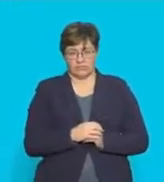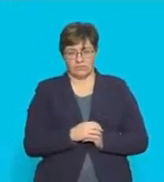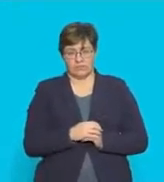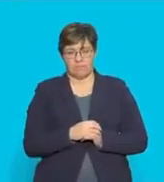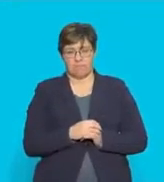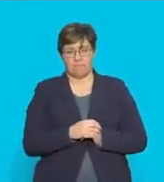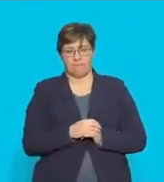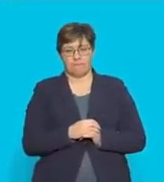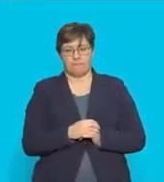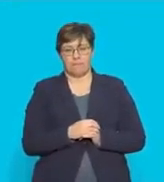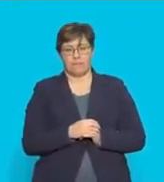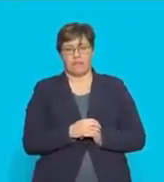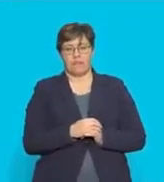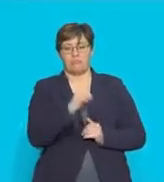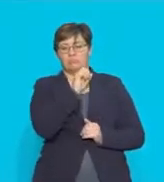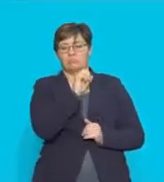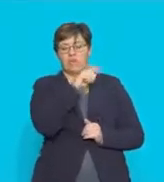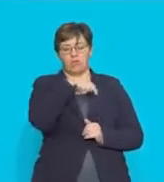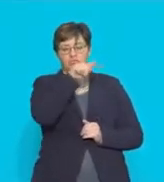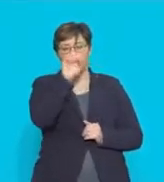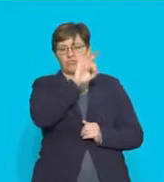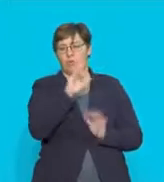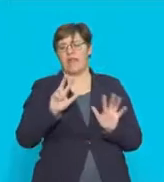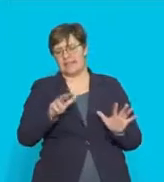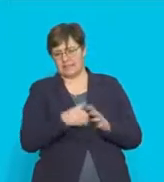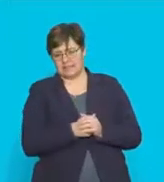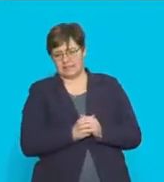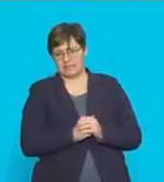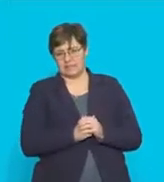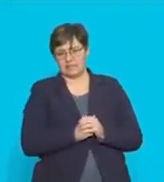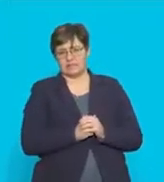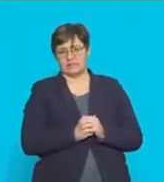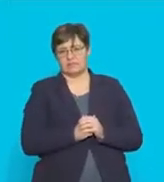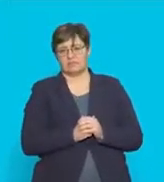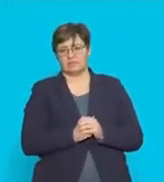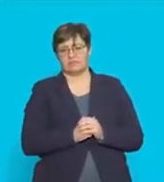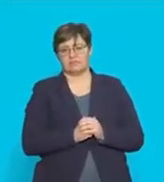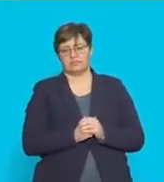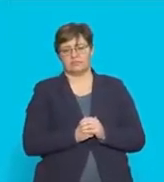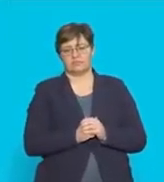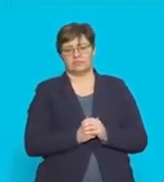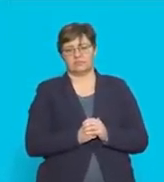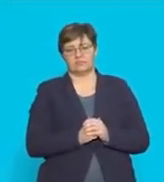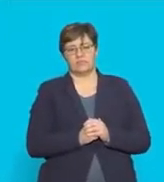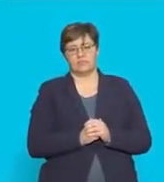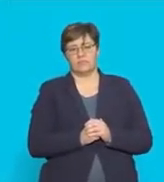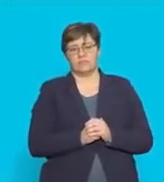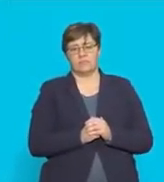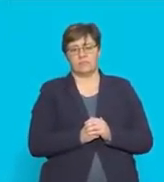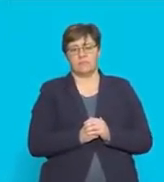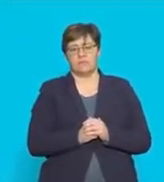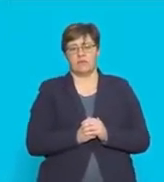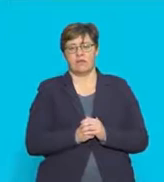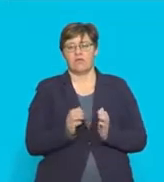then the cube root of 8 as well. I will write it here, the cube root of 8, right? And then